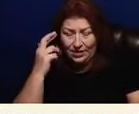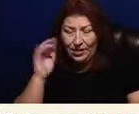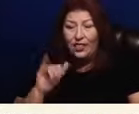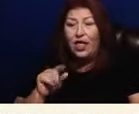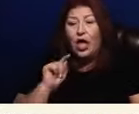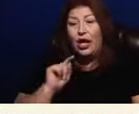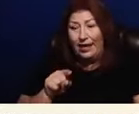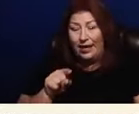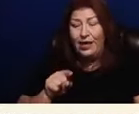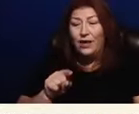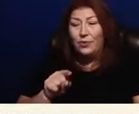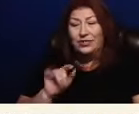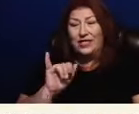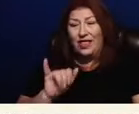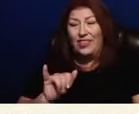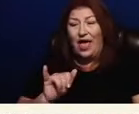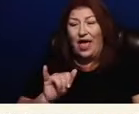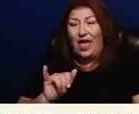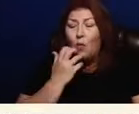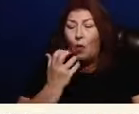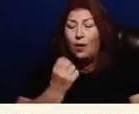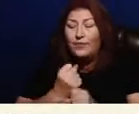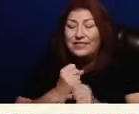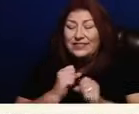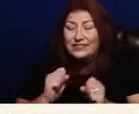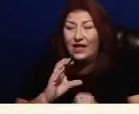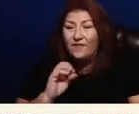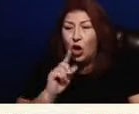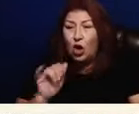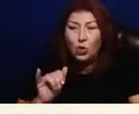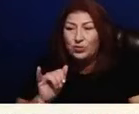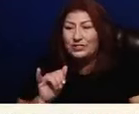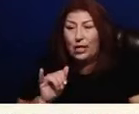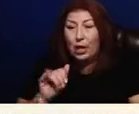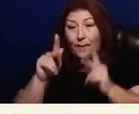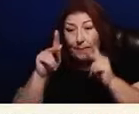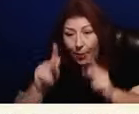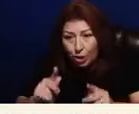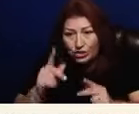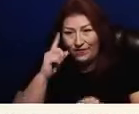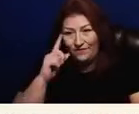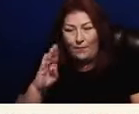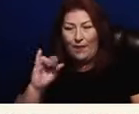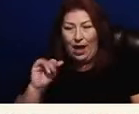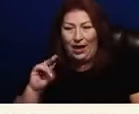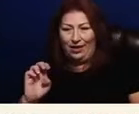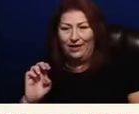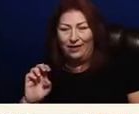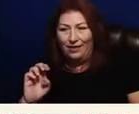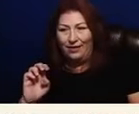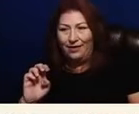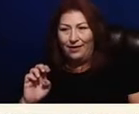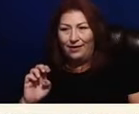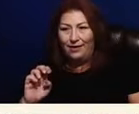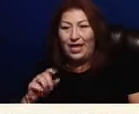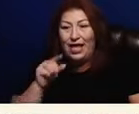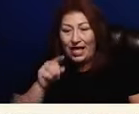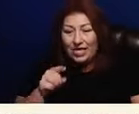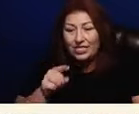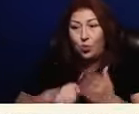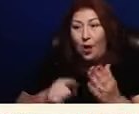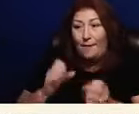was that warm, safe, cozy person for Bonnie, right? So he was what made her feel